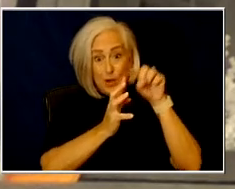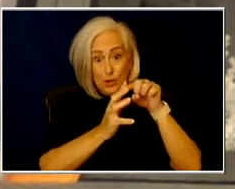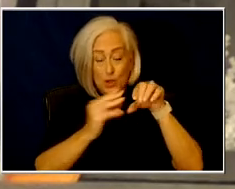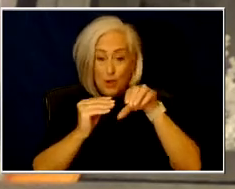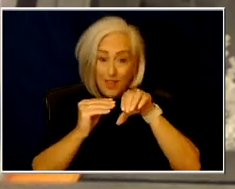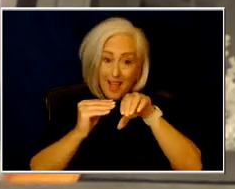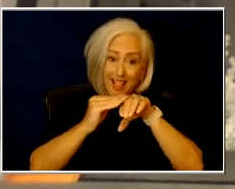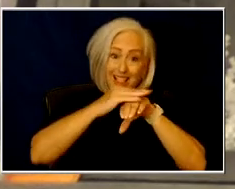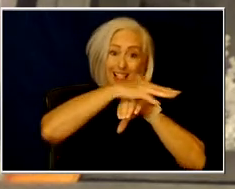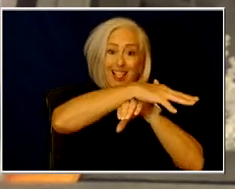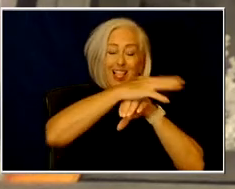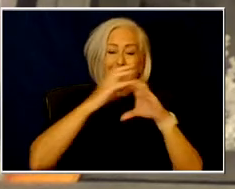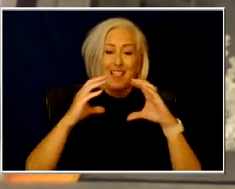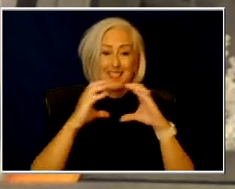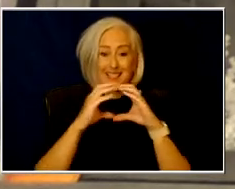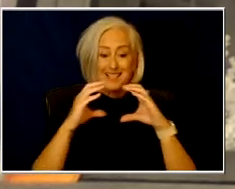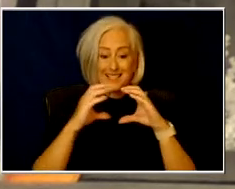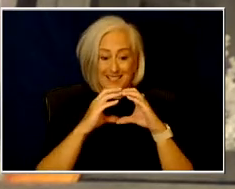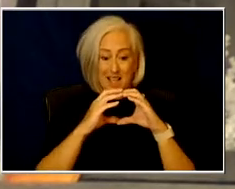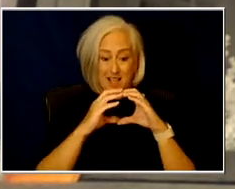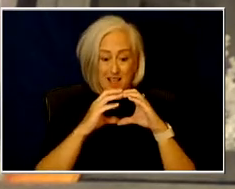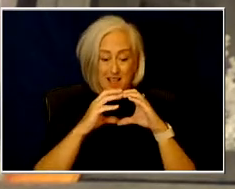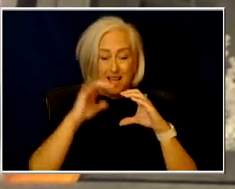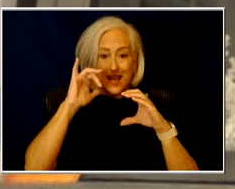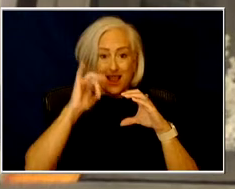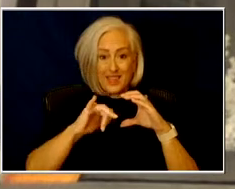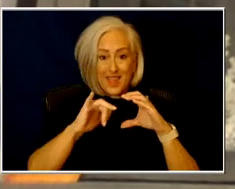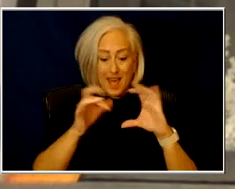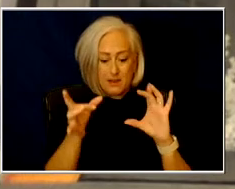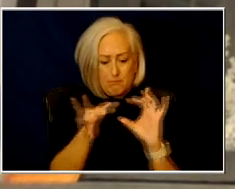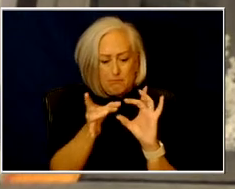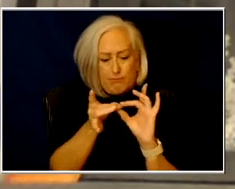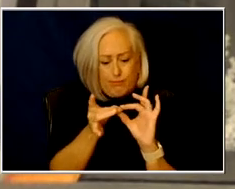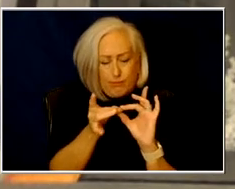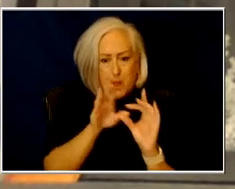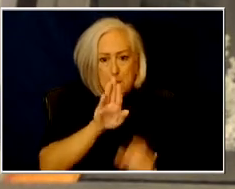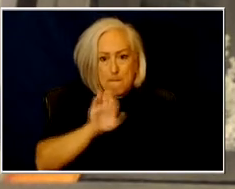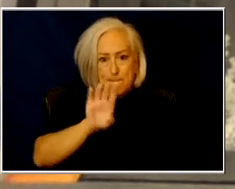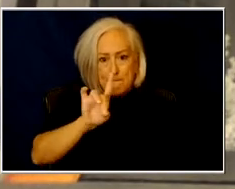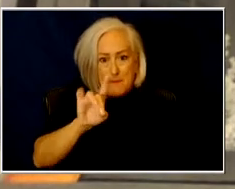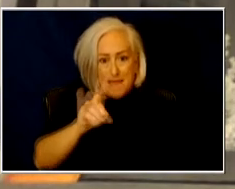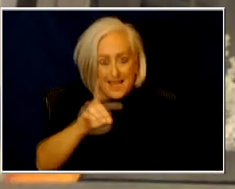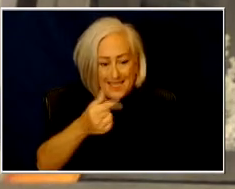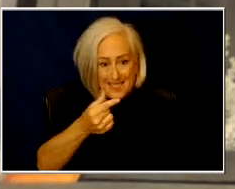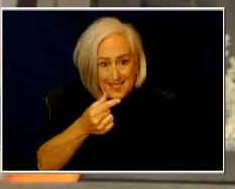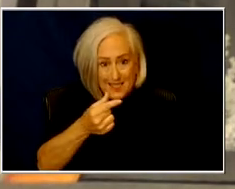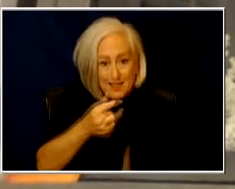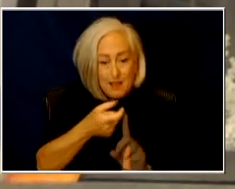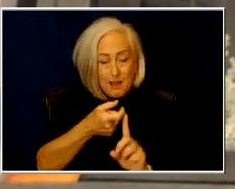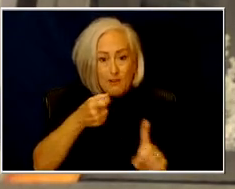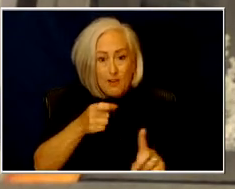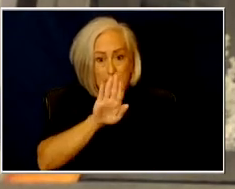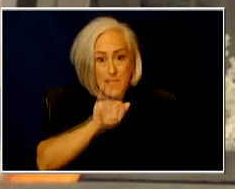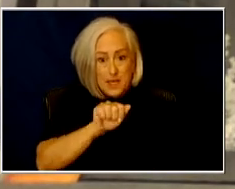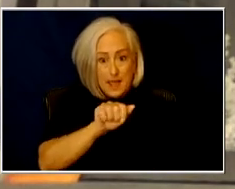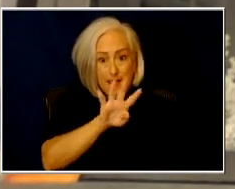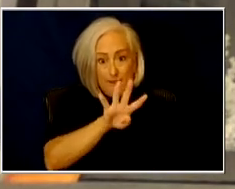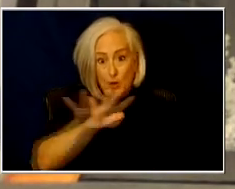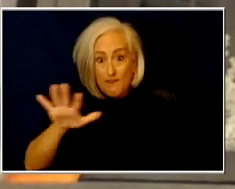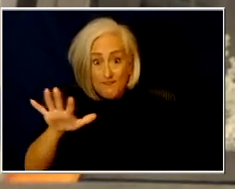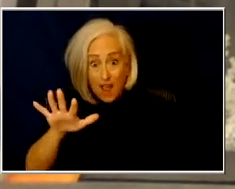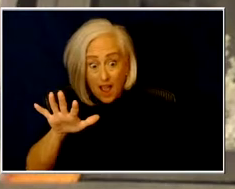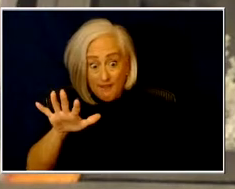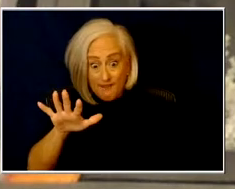that receptor binding domain in ba4 and ba5 are identical